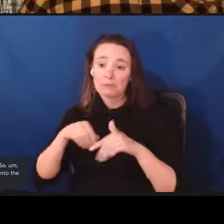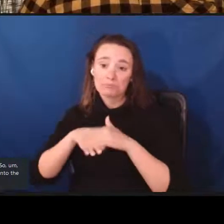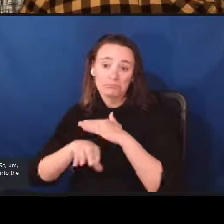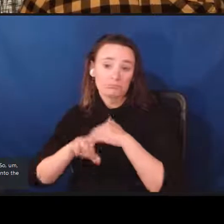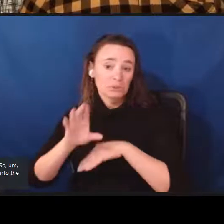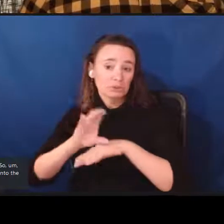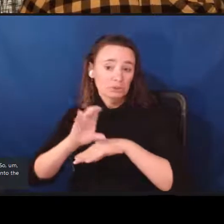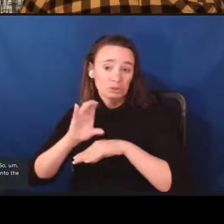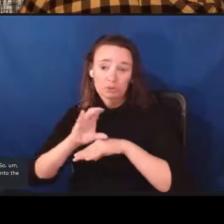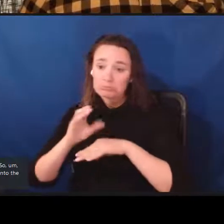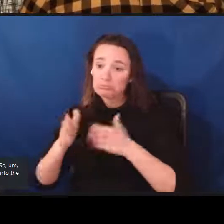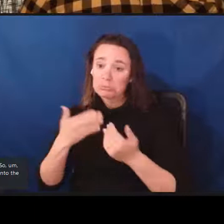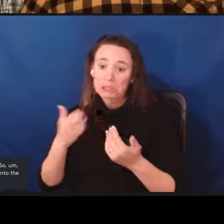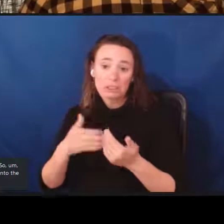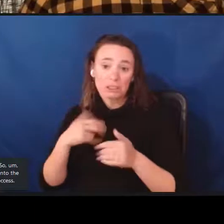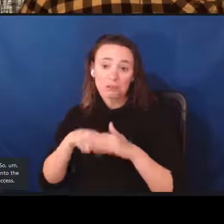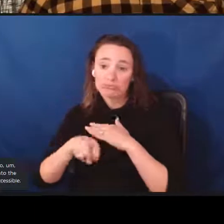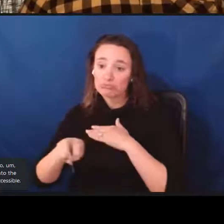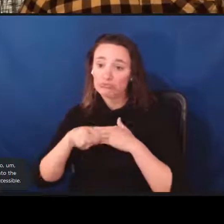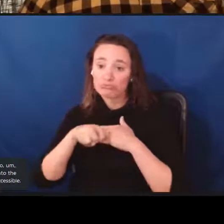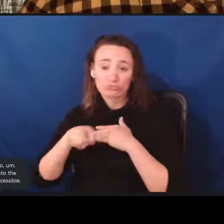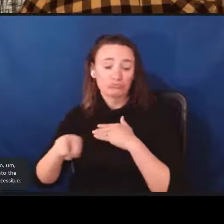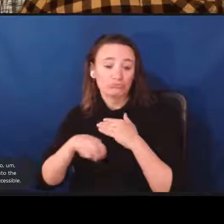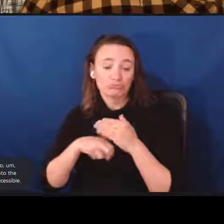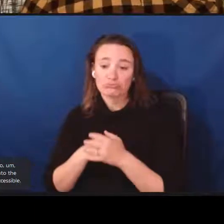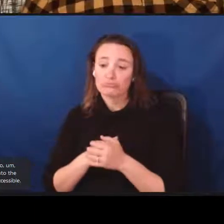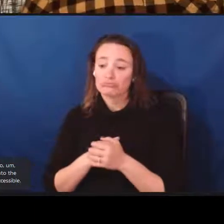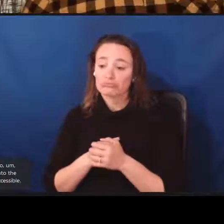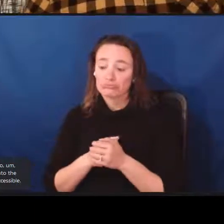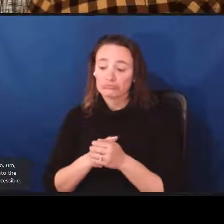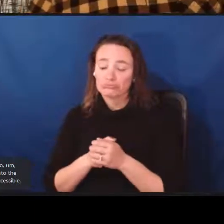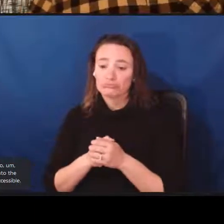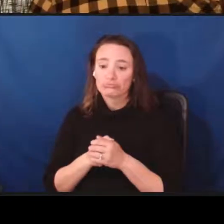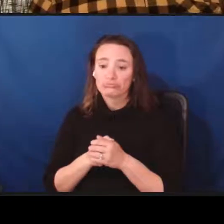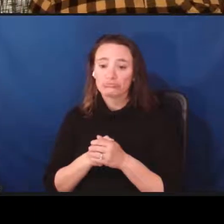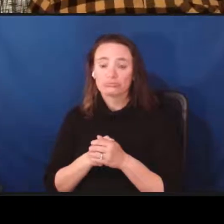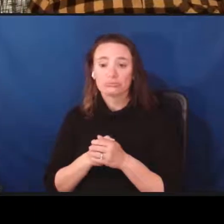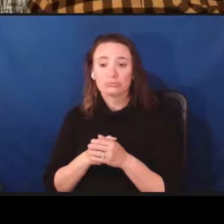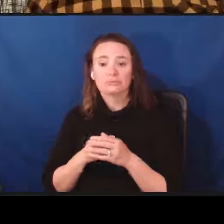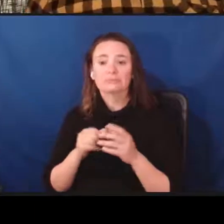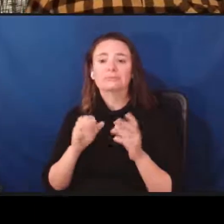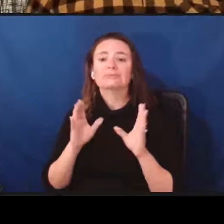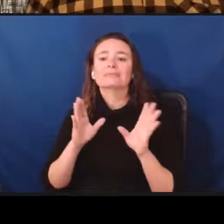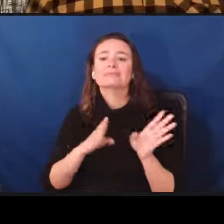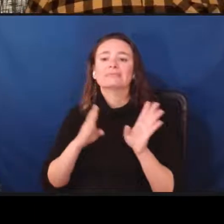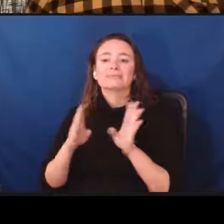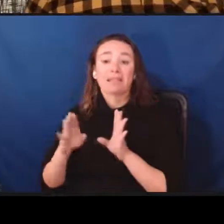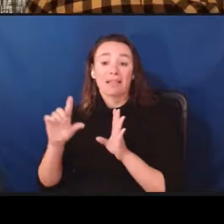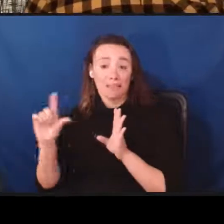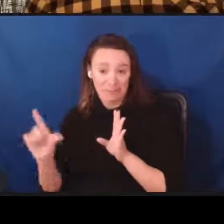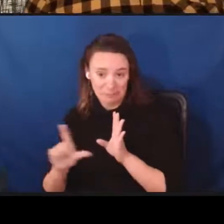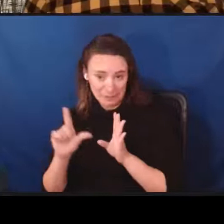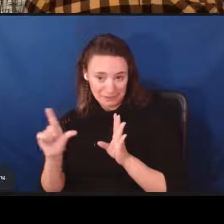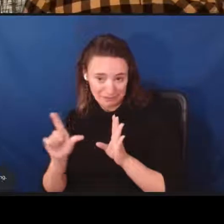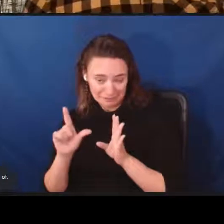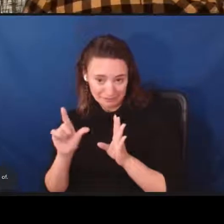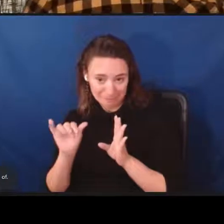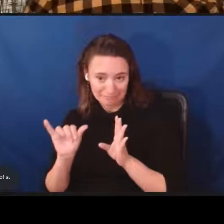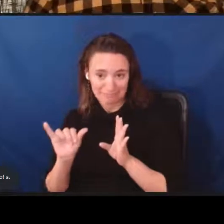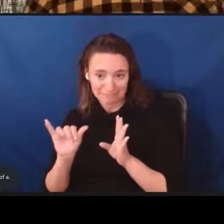everything else was fully accessible. The library was one that was kind of